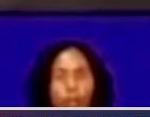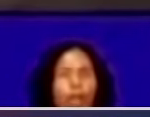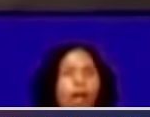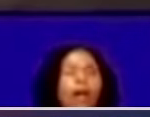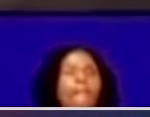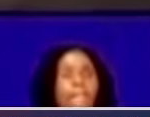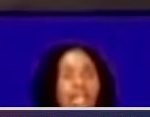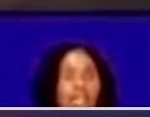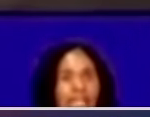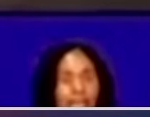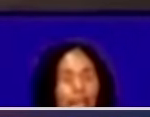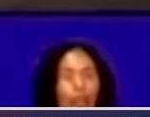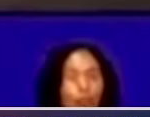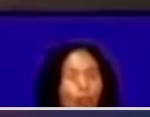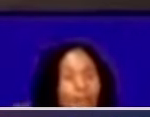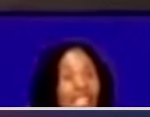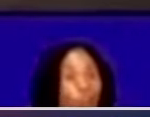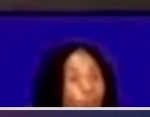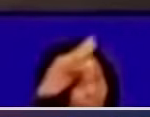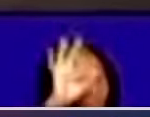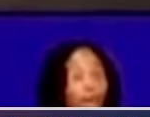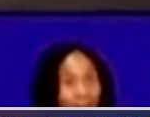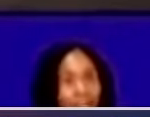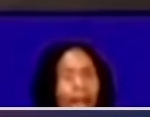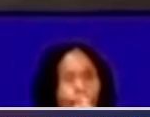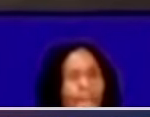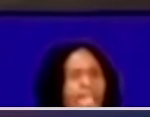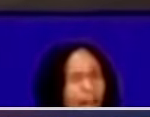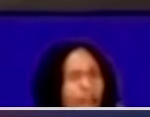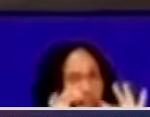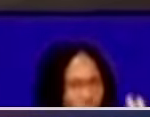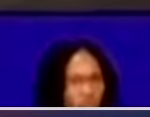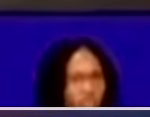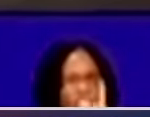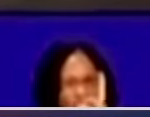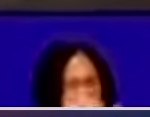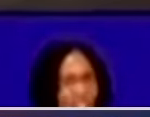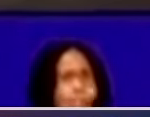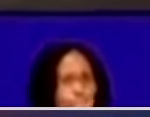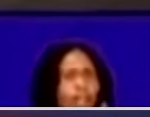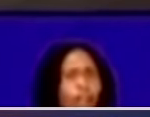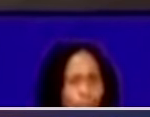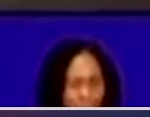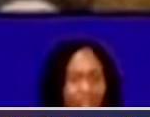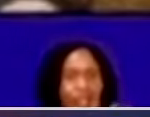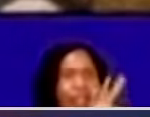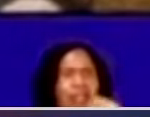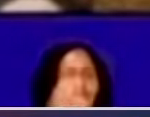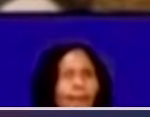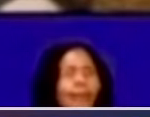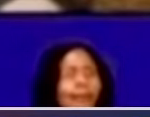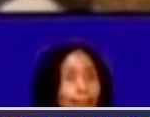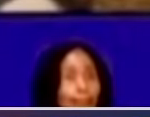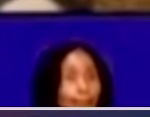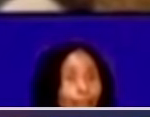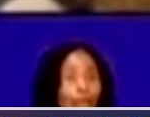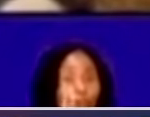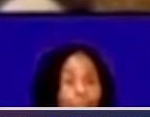time. DA governments consistently pay their suppliers within 30 days. You see, Mr.